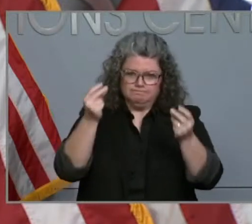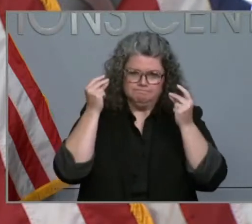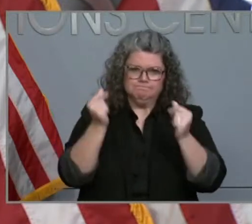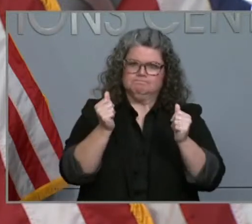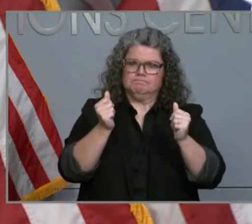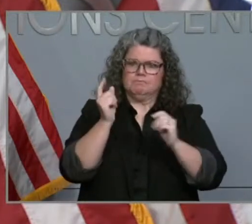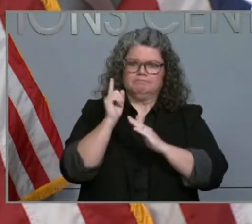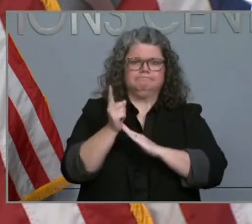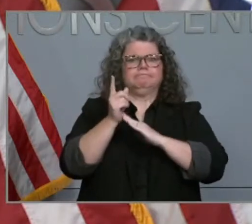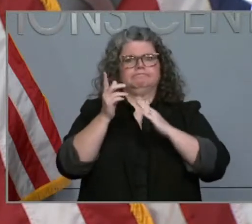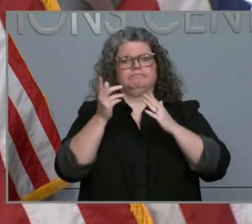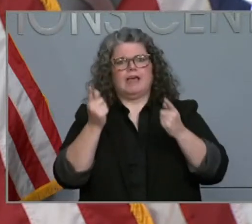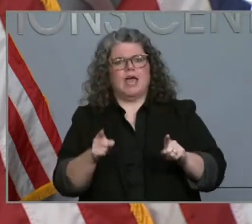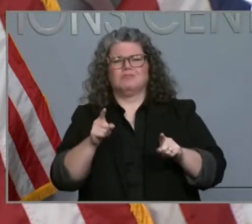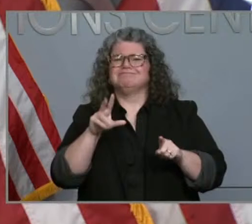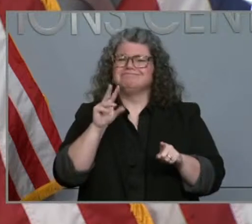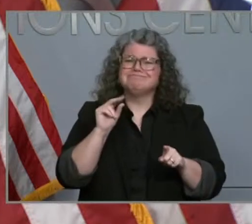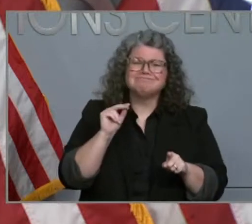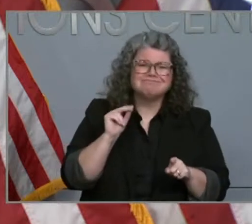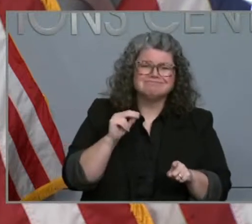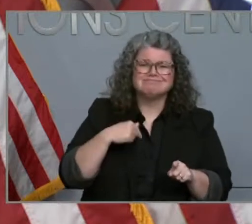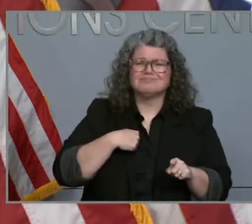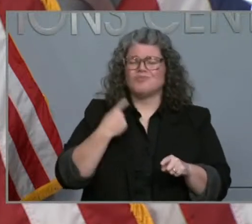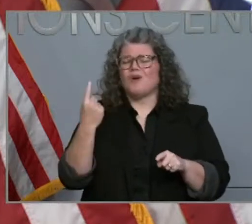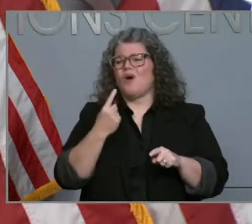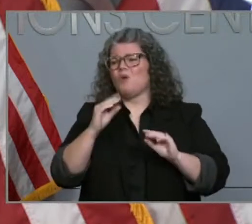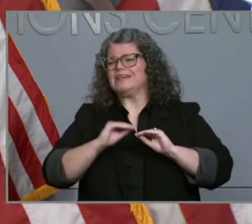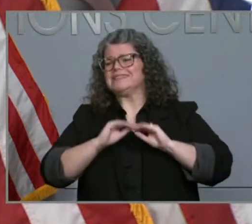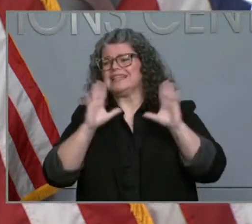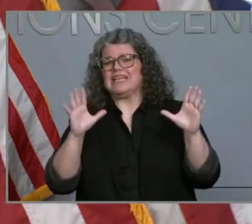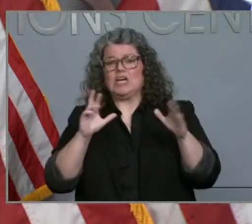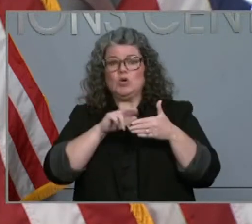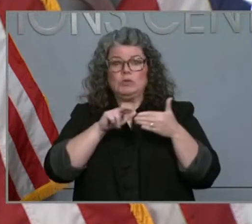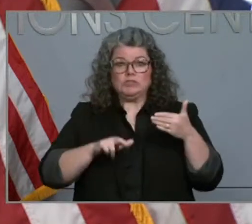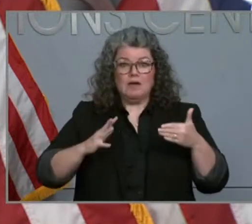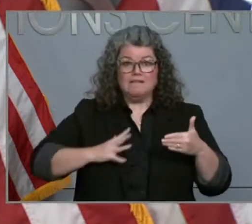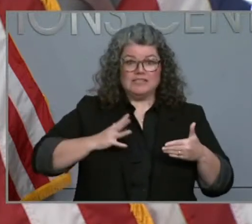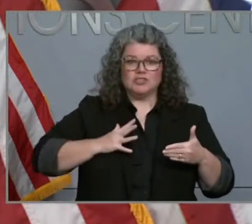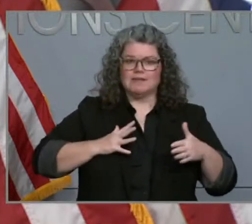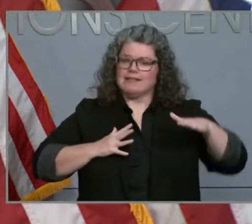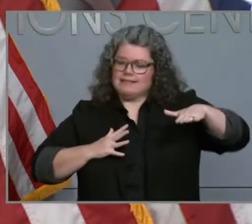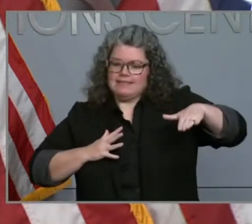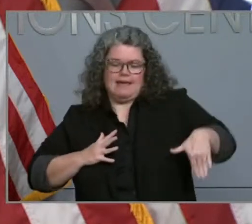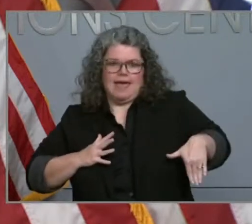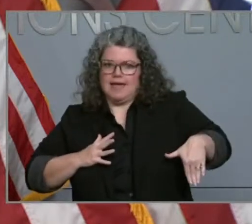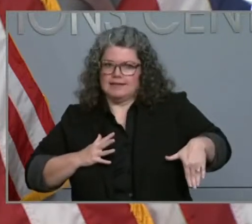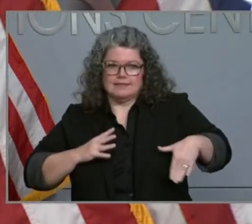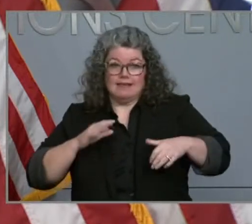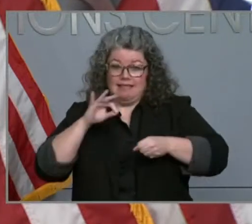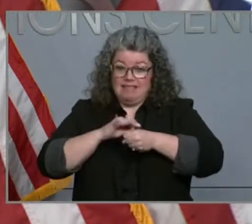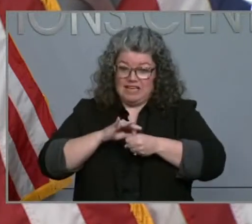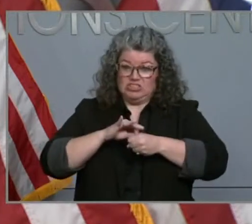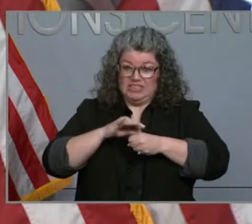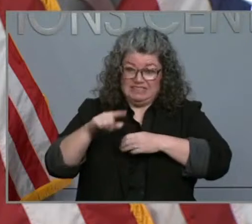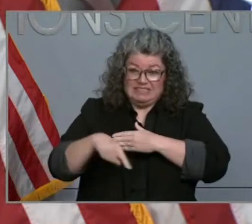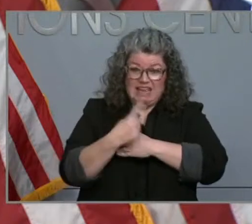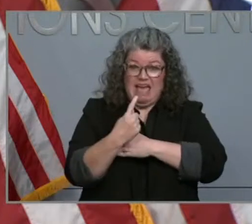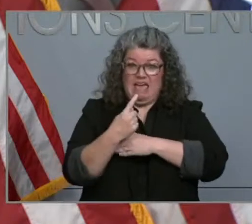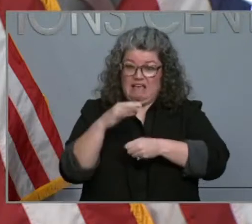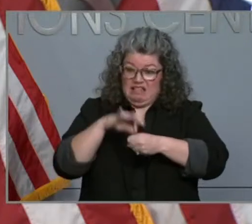there are, and we are always very clear that the results are unofficial on election night and are